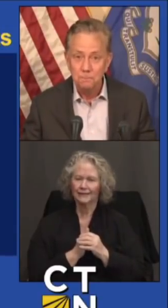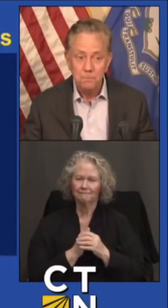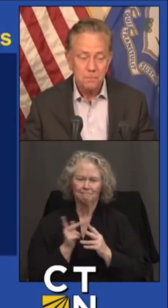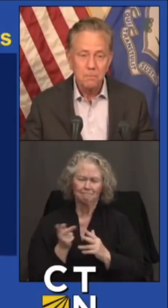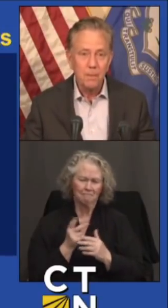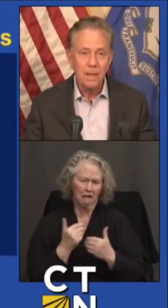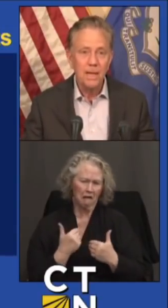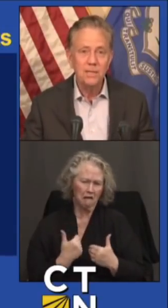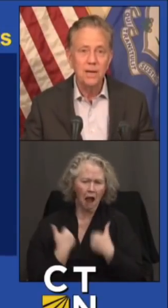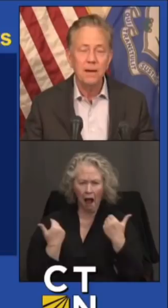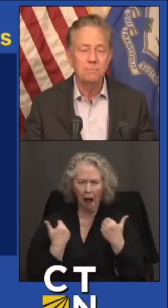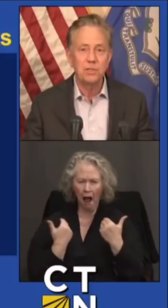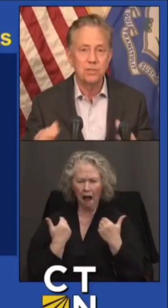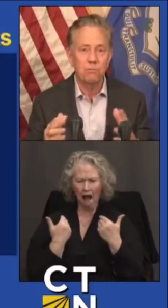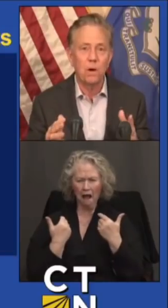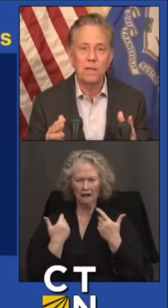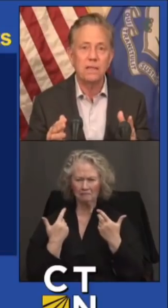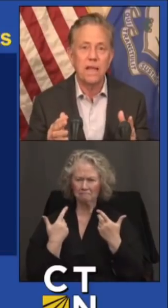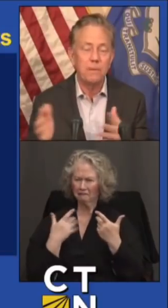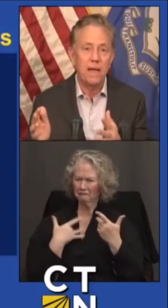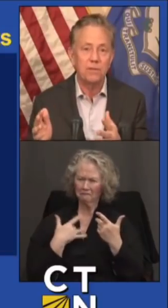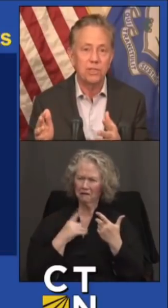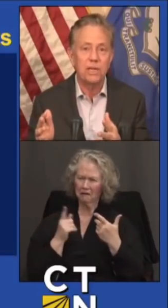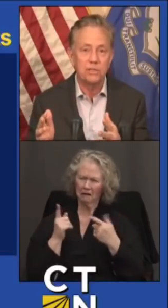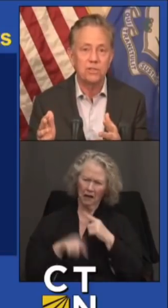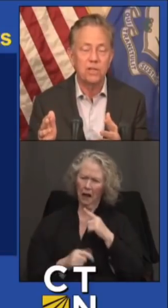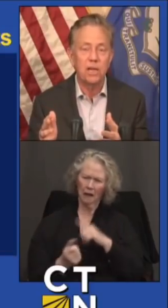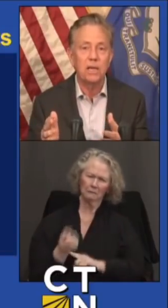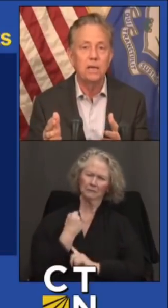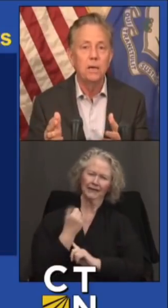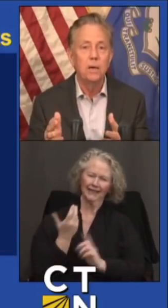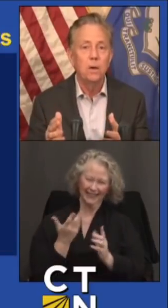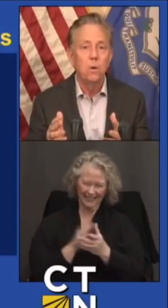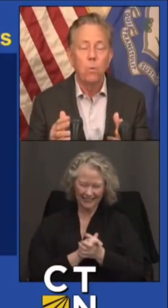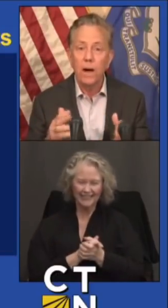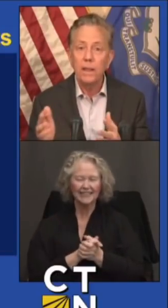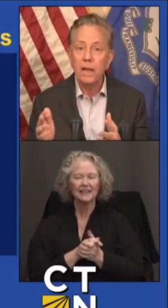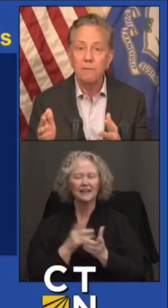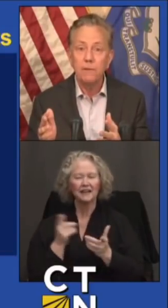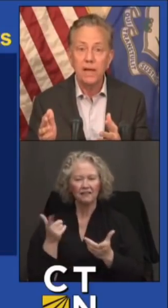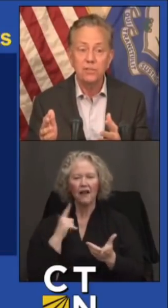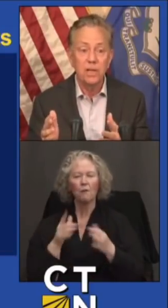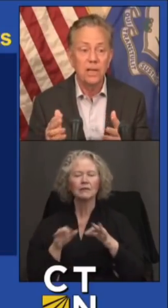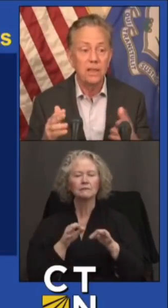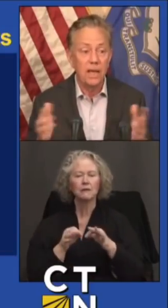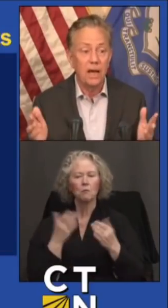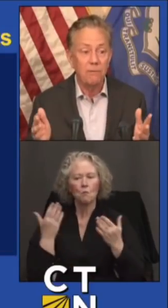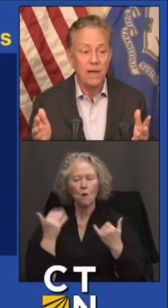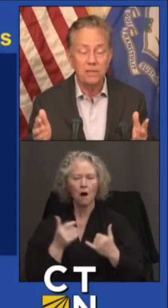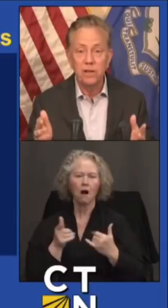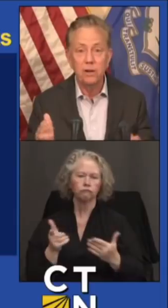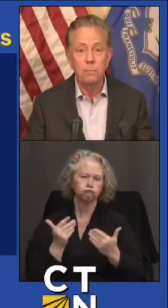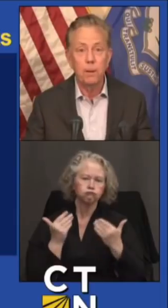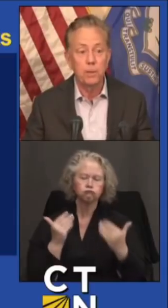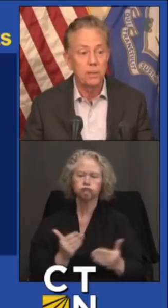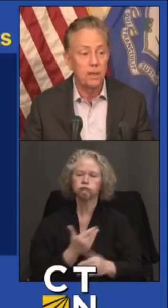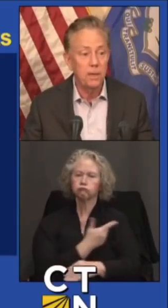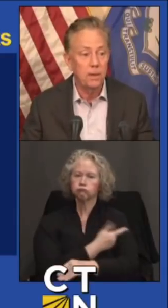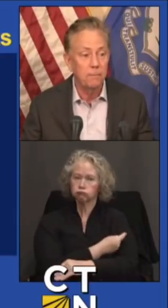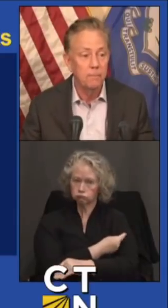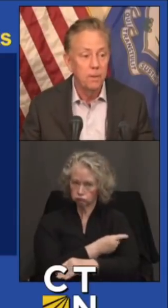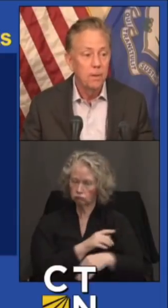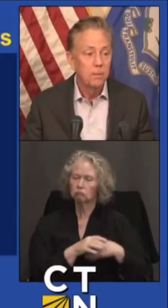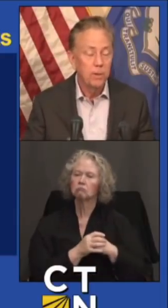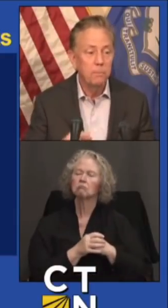20-somethings. And I'm just wanted them to have a chance to say why they got vaccinated. They got vaccinated